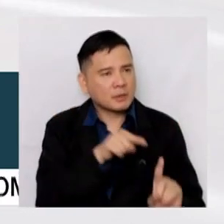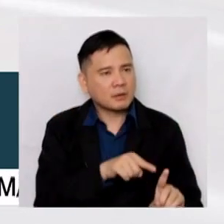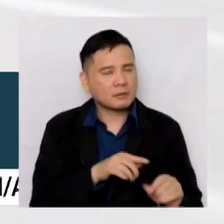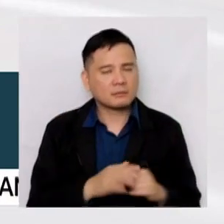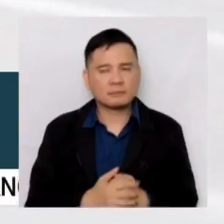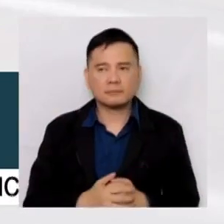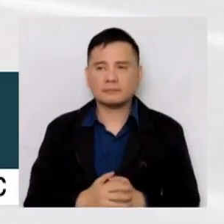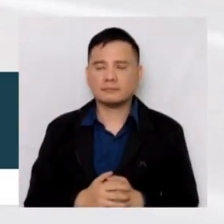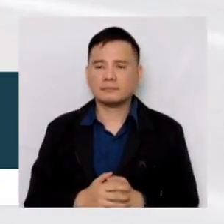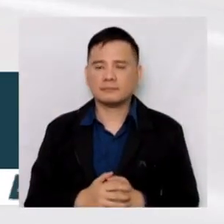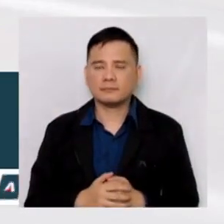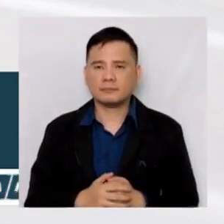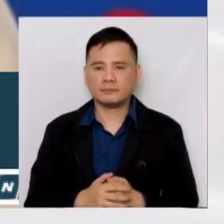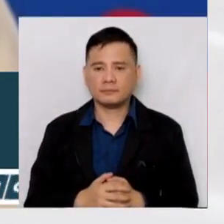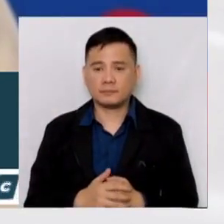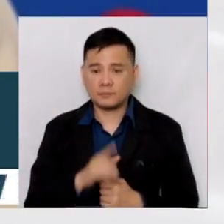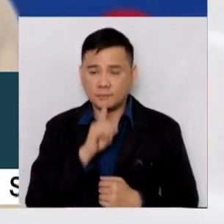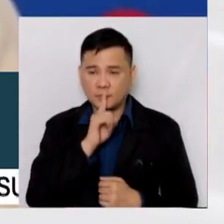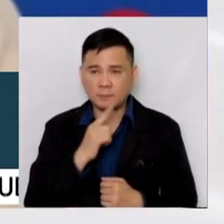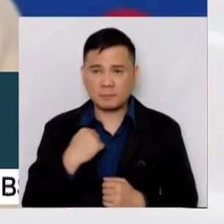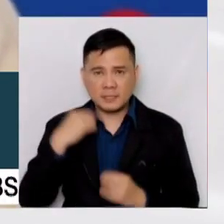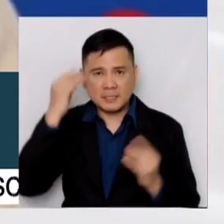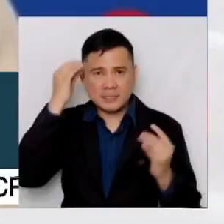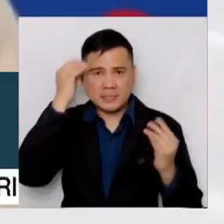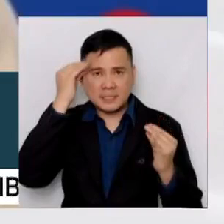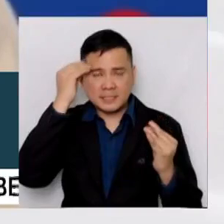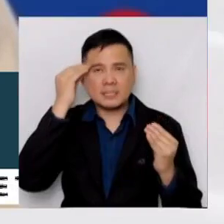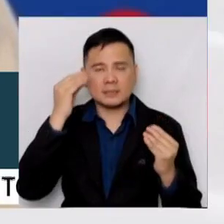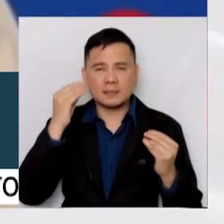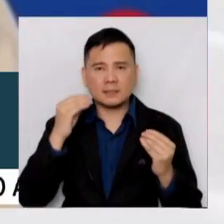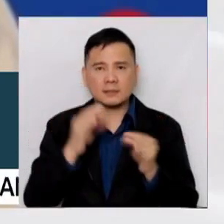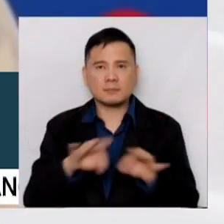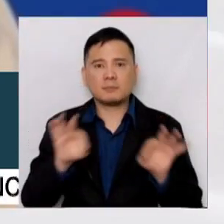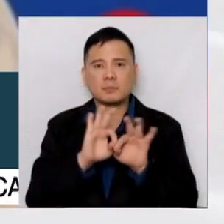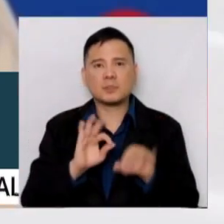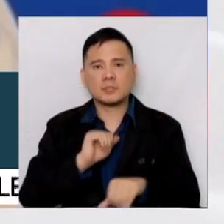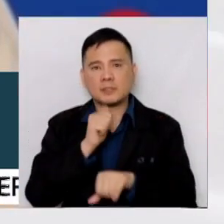Actually, what has always been in my mind is a truth commission.